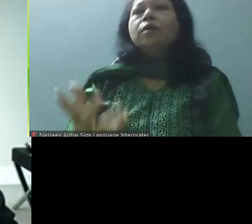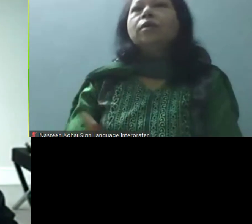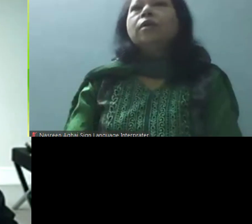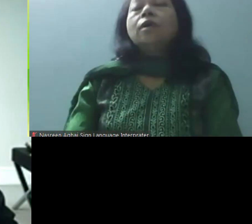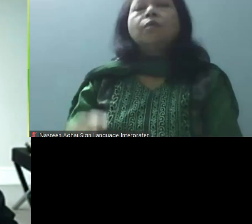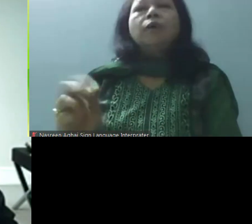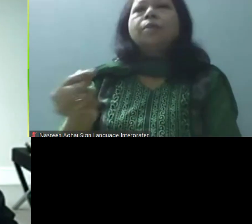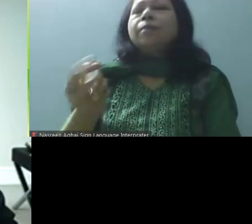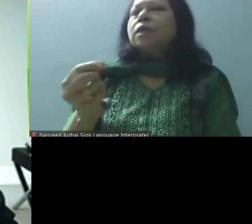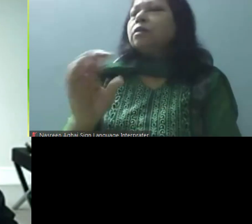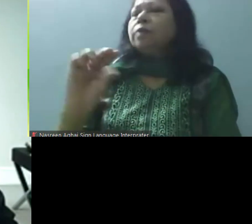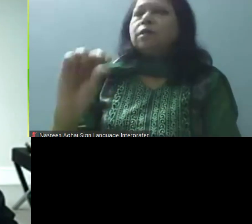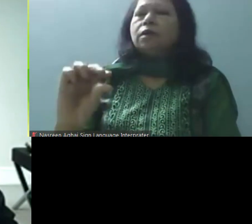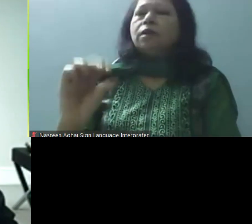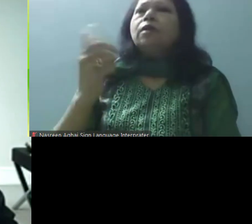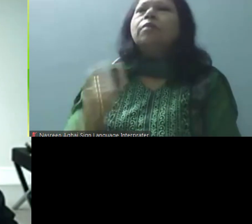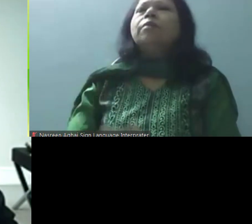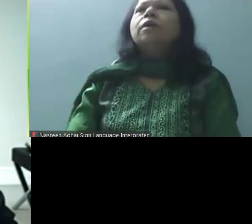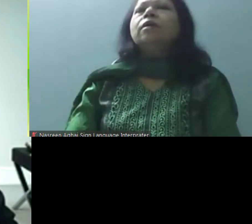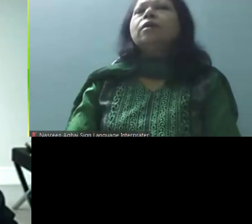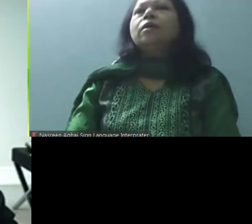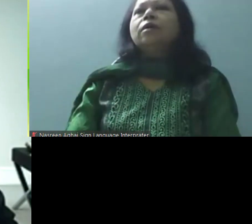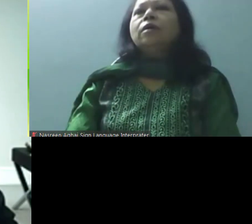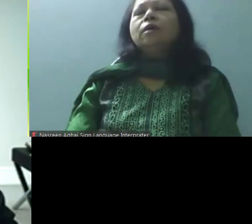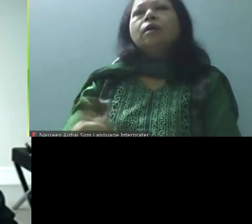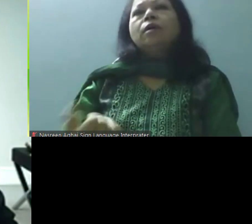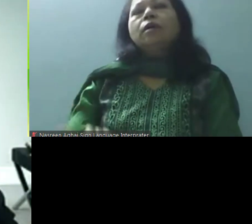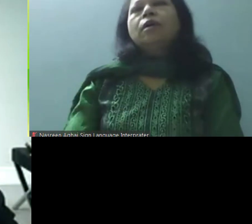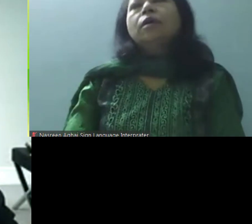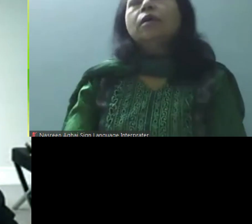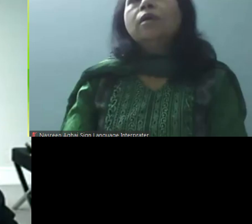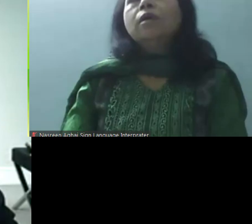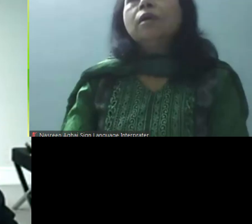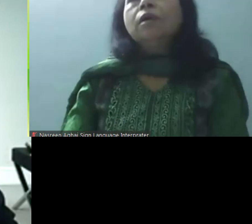expensive. Fortunately, I come from a well-off family, but